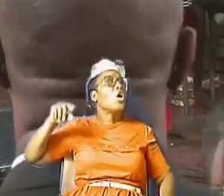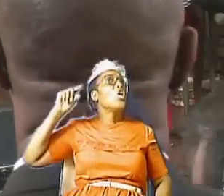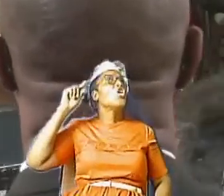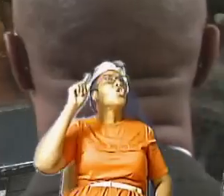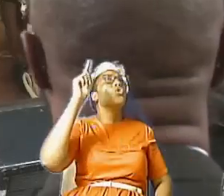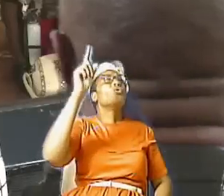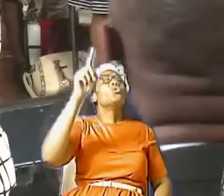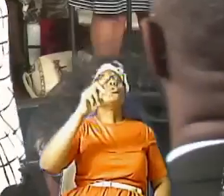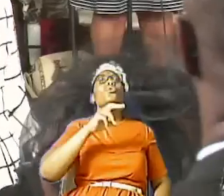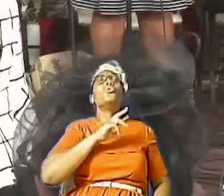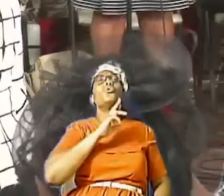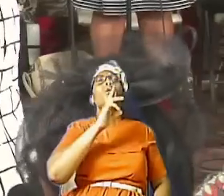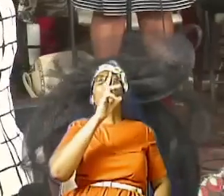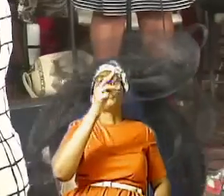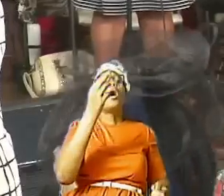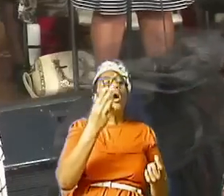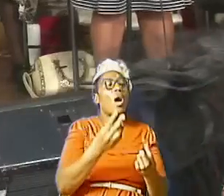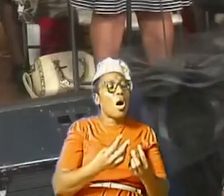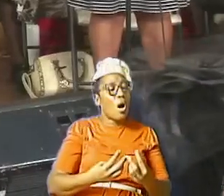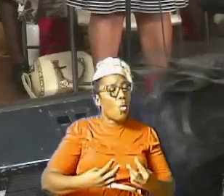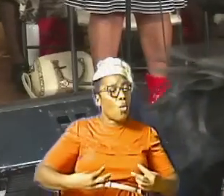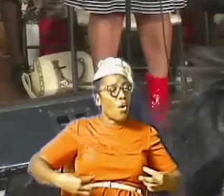Hallelujah. You are worthy.